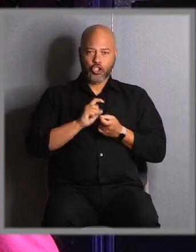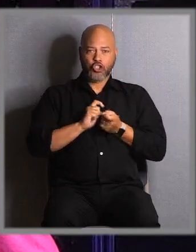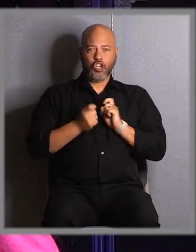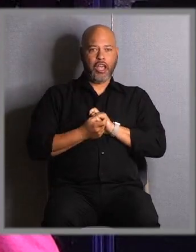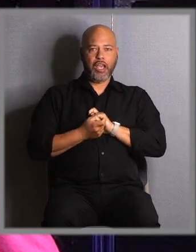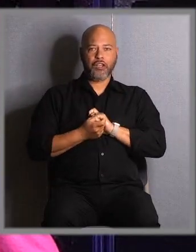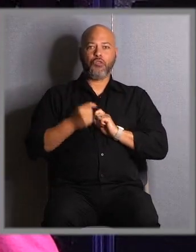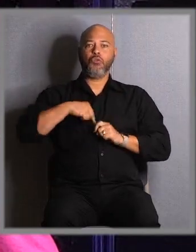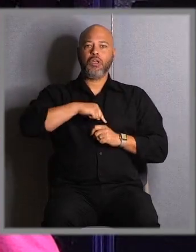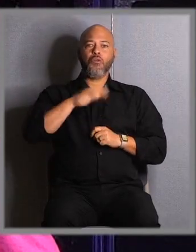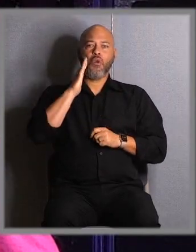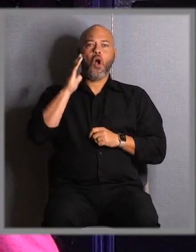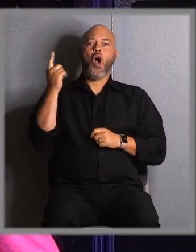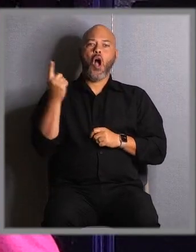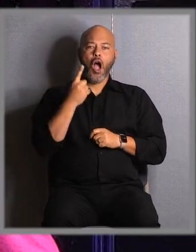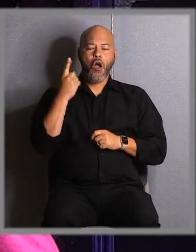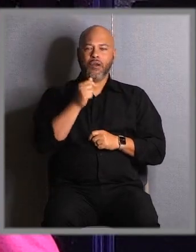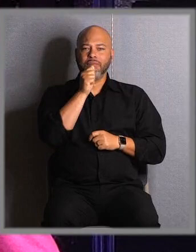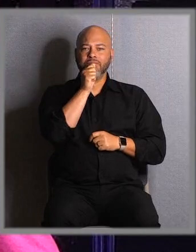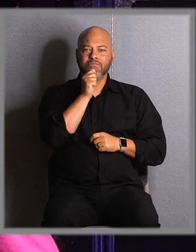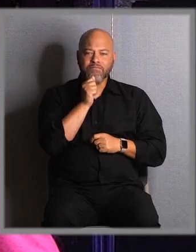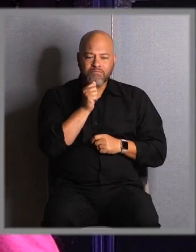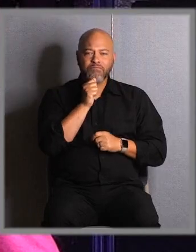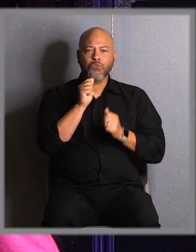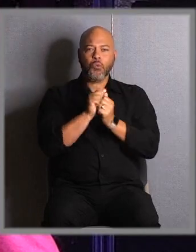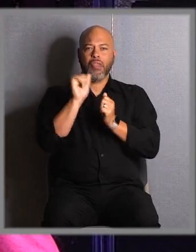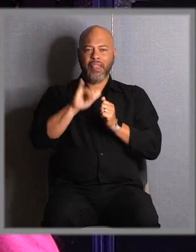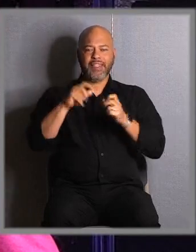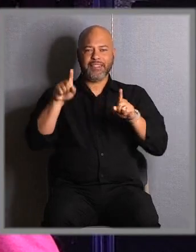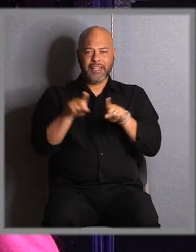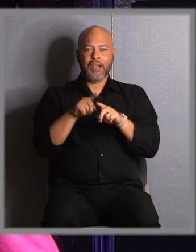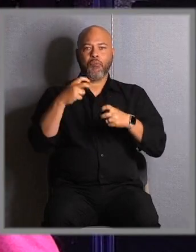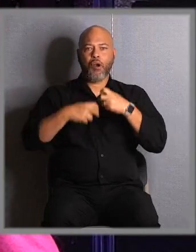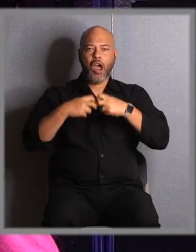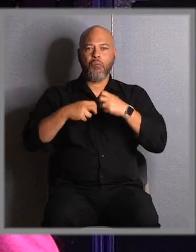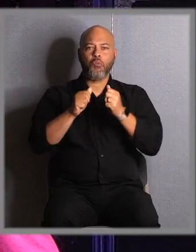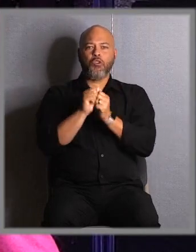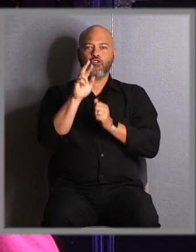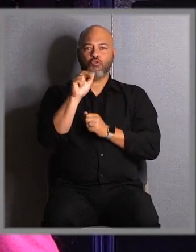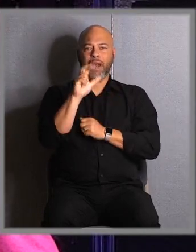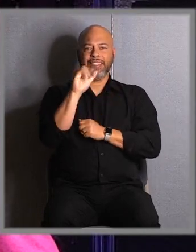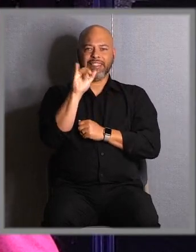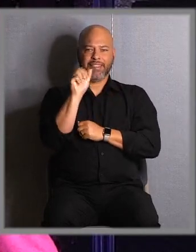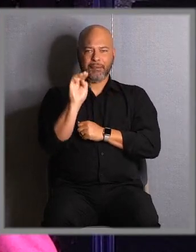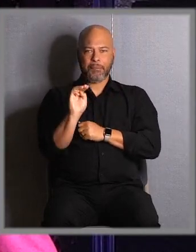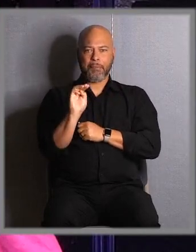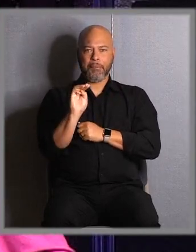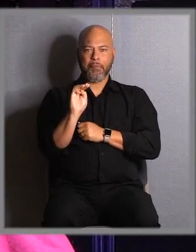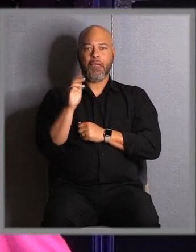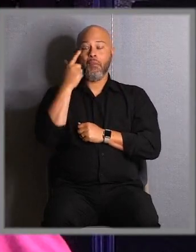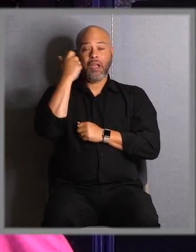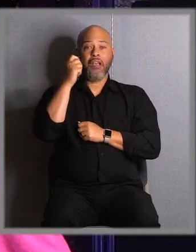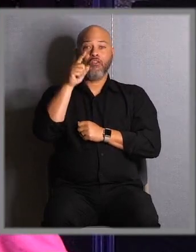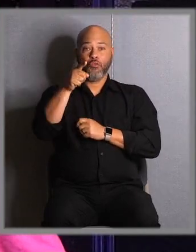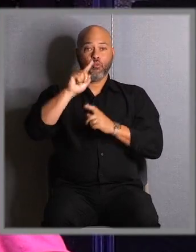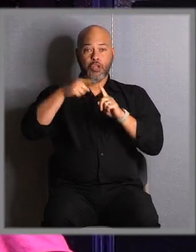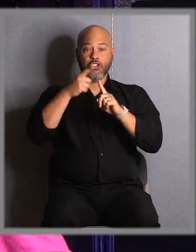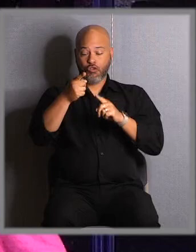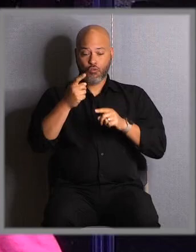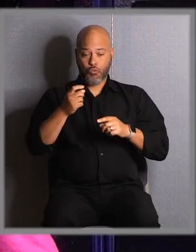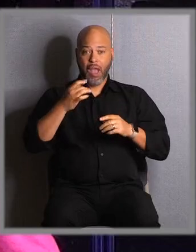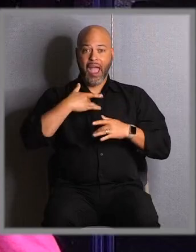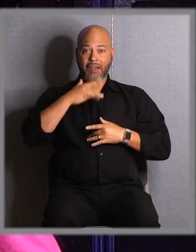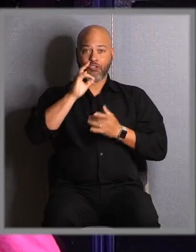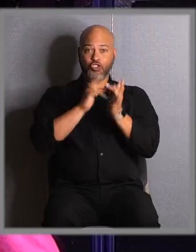will always deal with this same problem, dealing with racism. Because once you come in contact with Jesus, you shouldn't